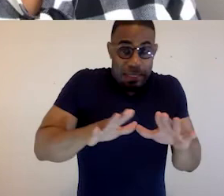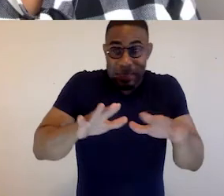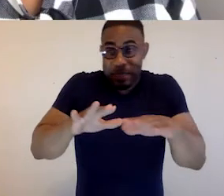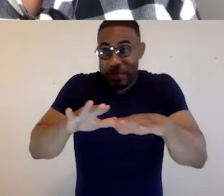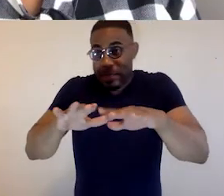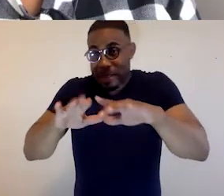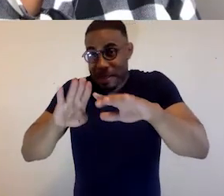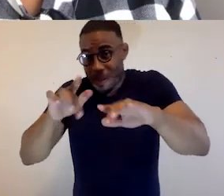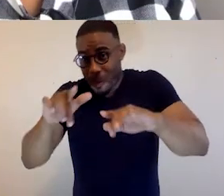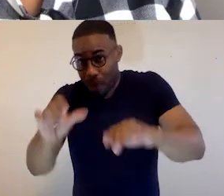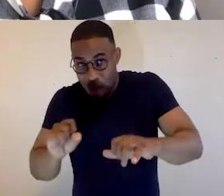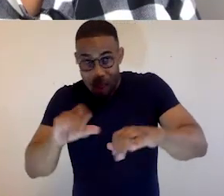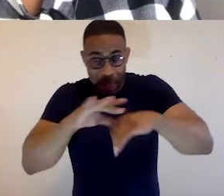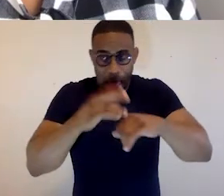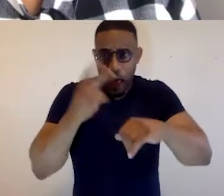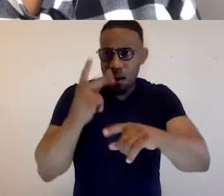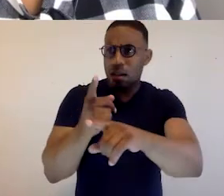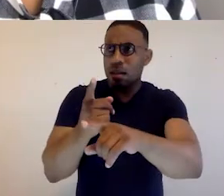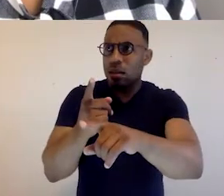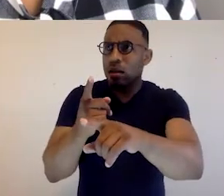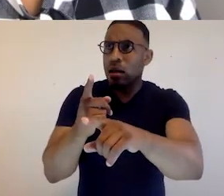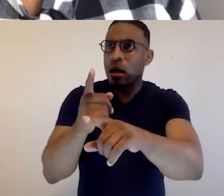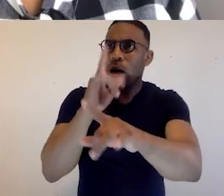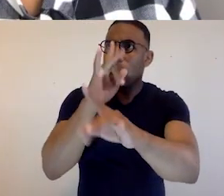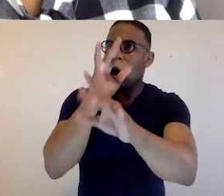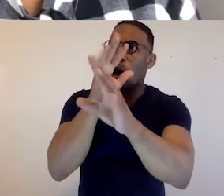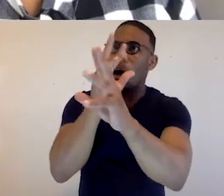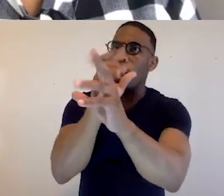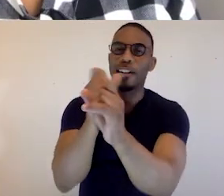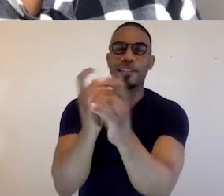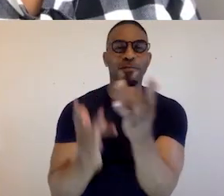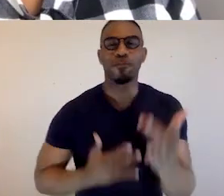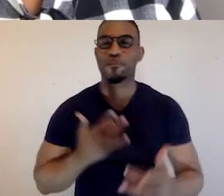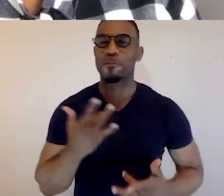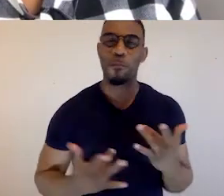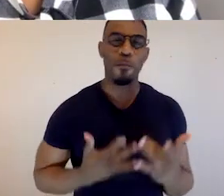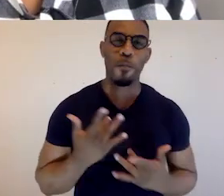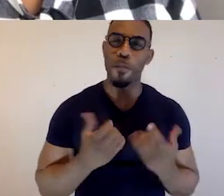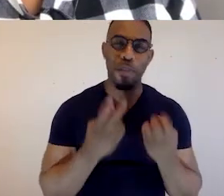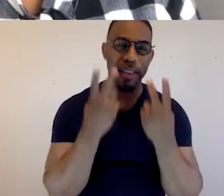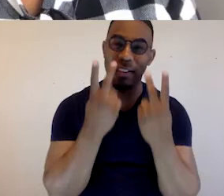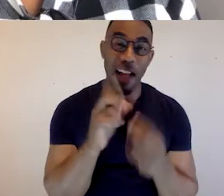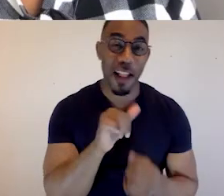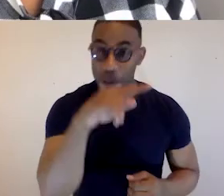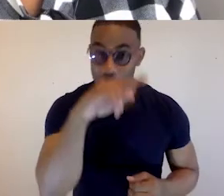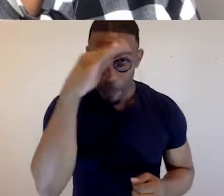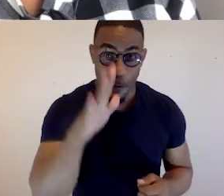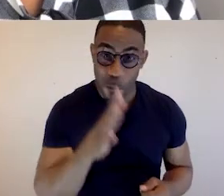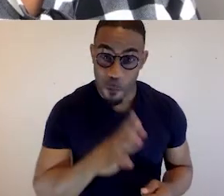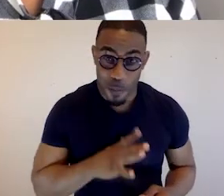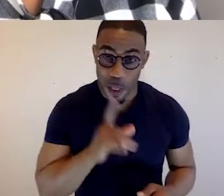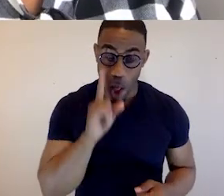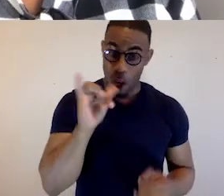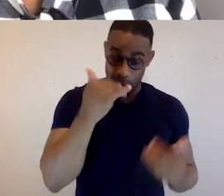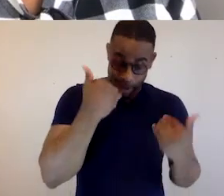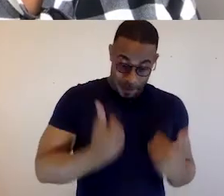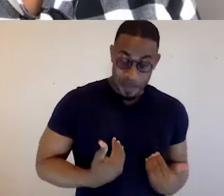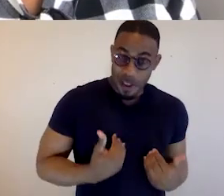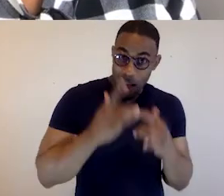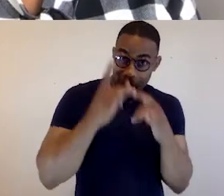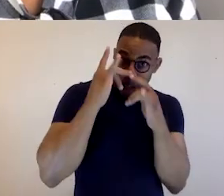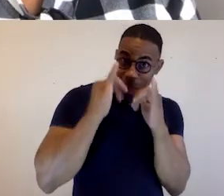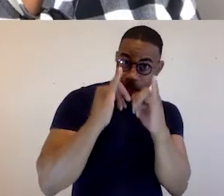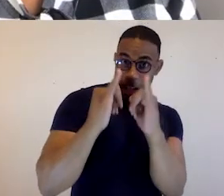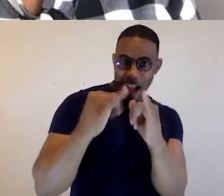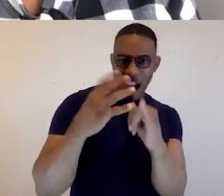content, I saw her and I was so excited to see another Black woman that looked like me,